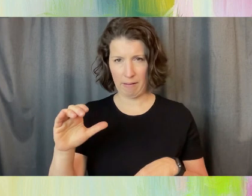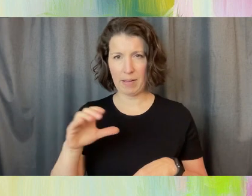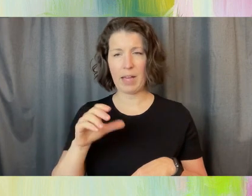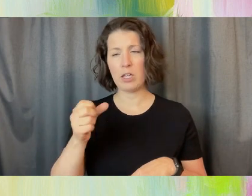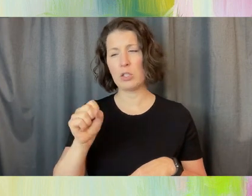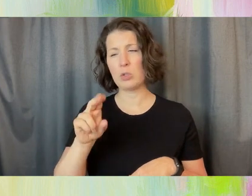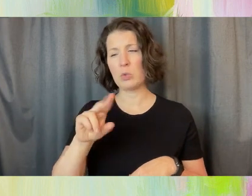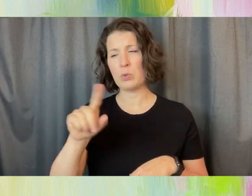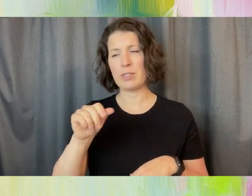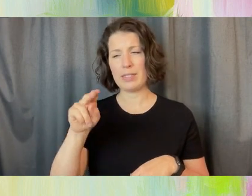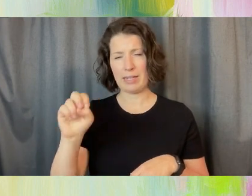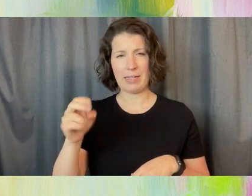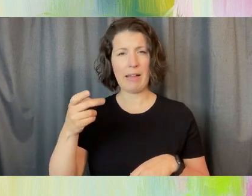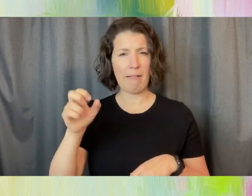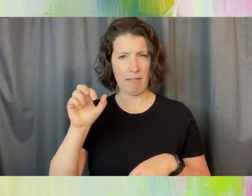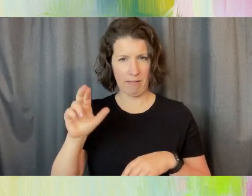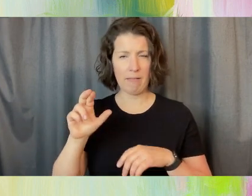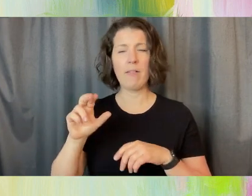at